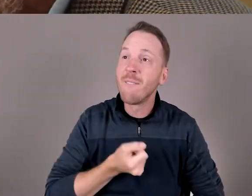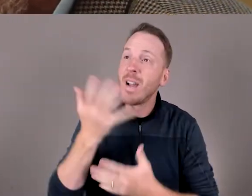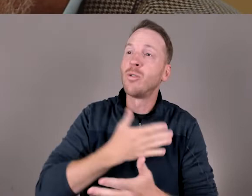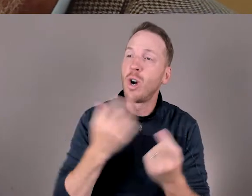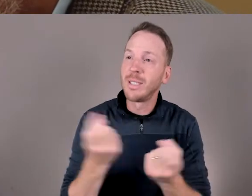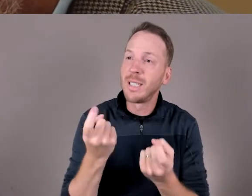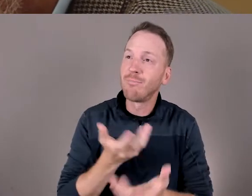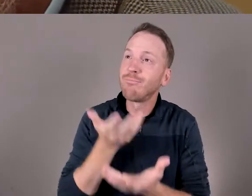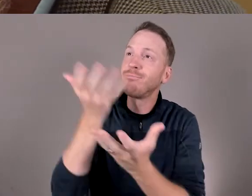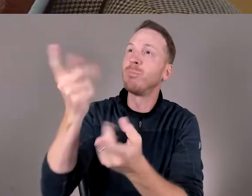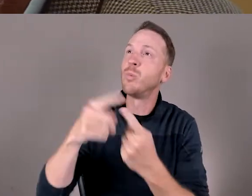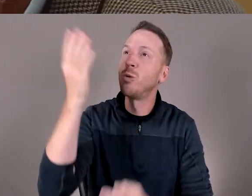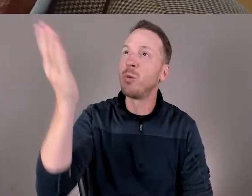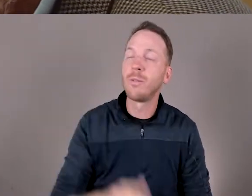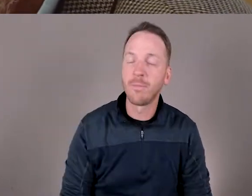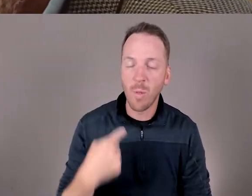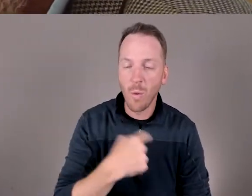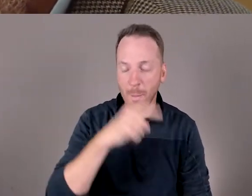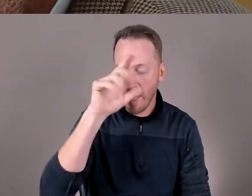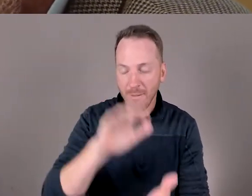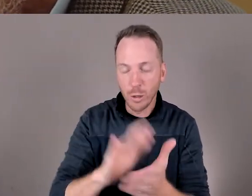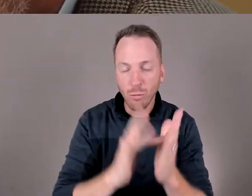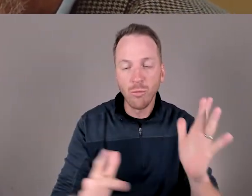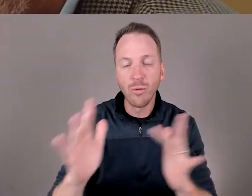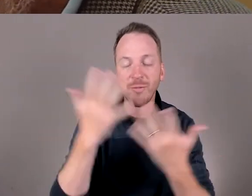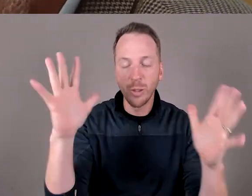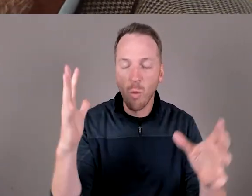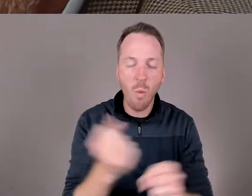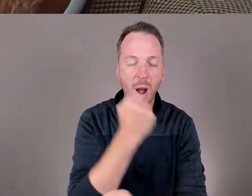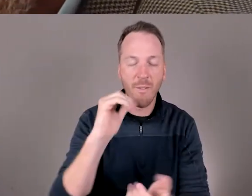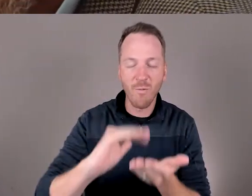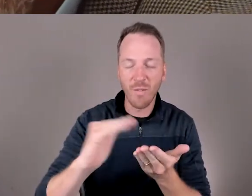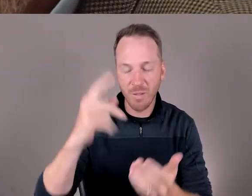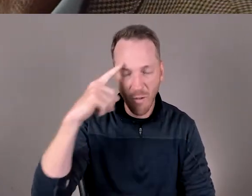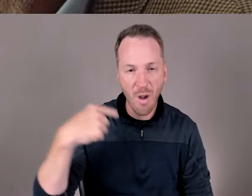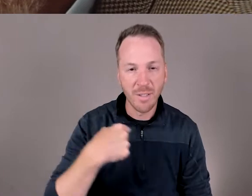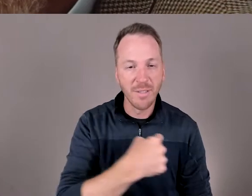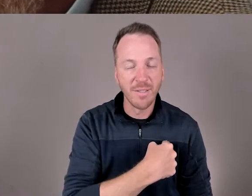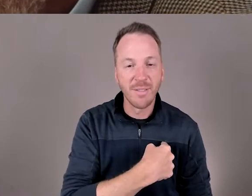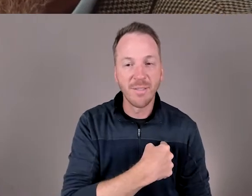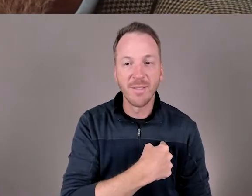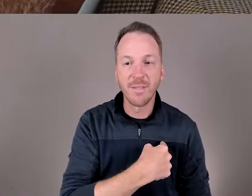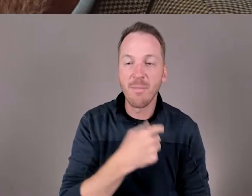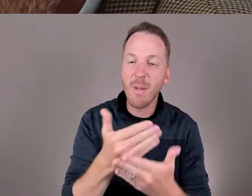sins to you. We believe that Jesus has won forgiveness for us before